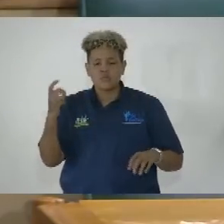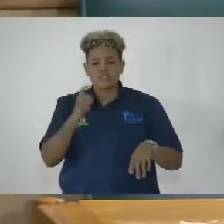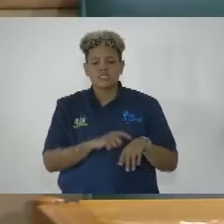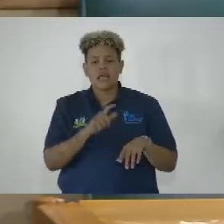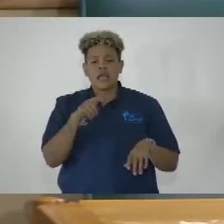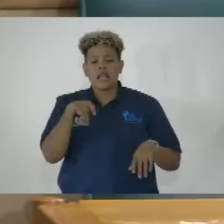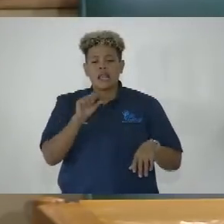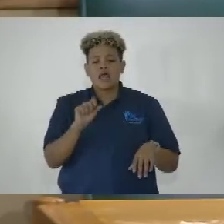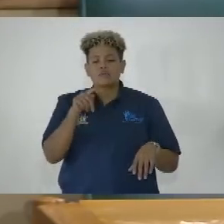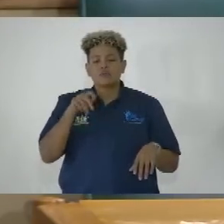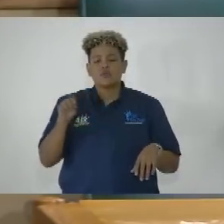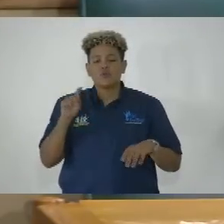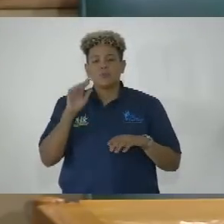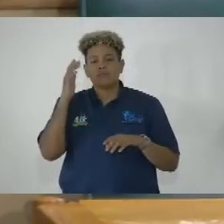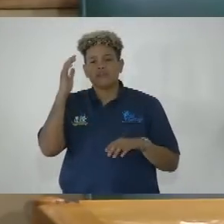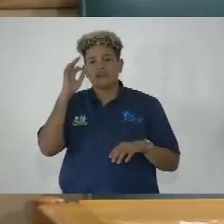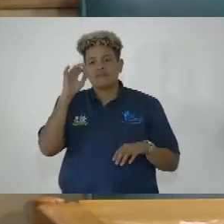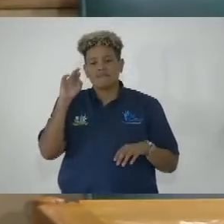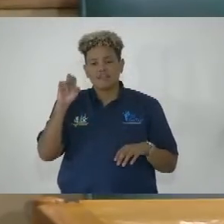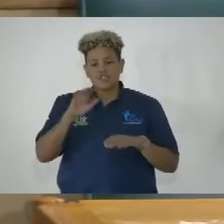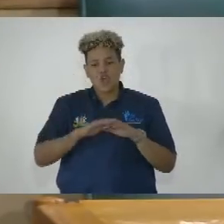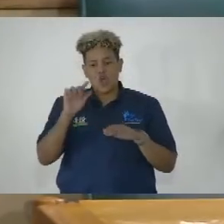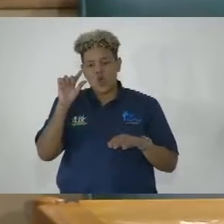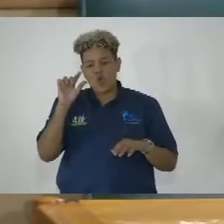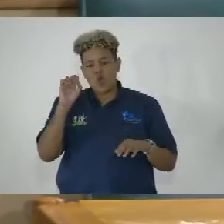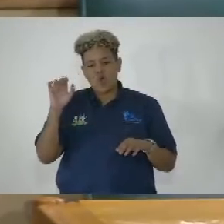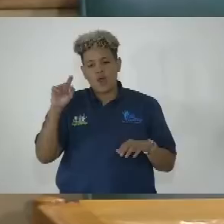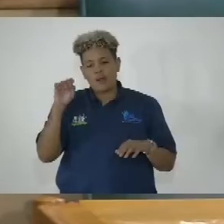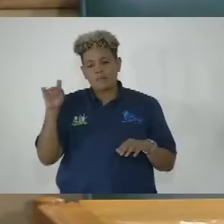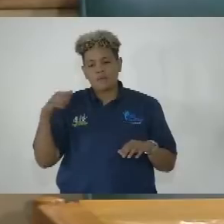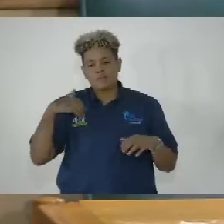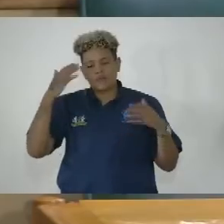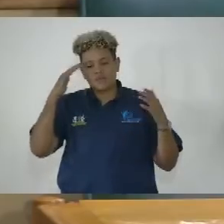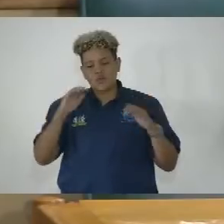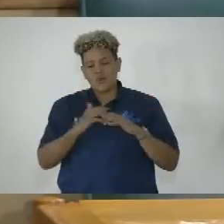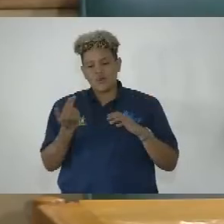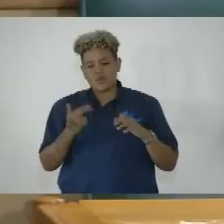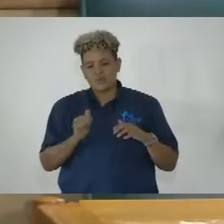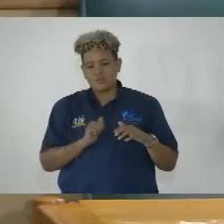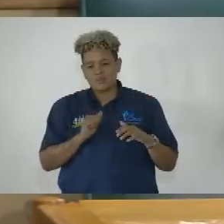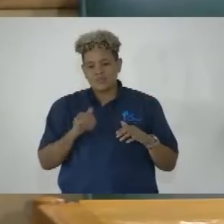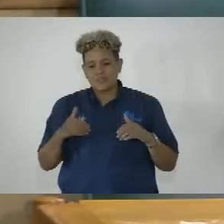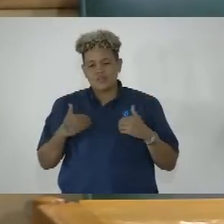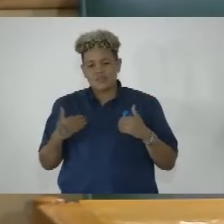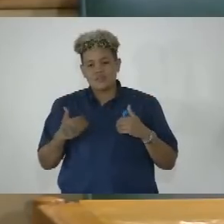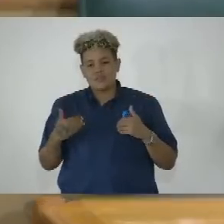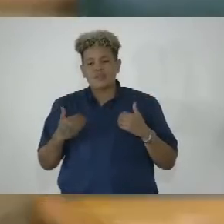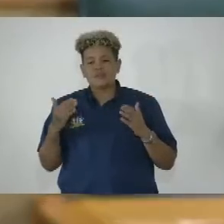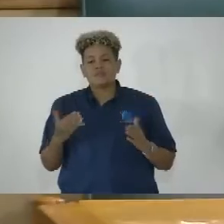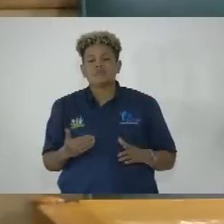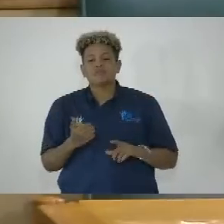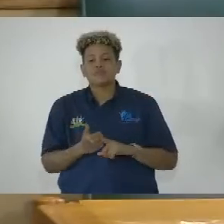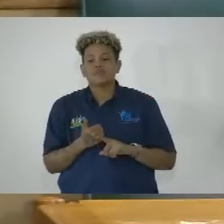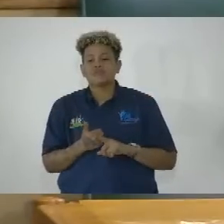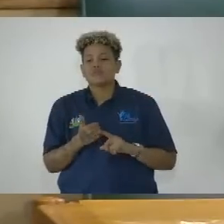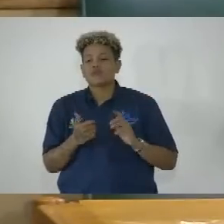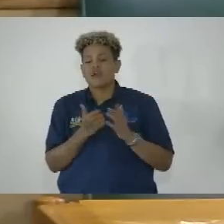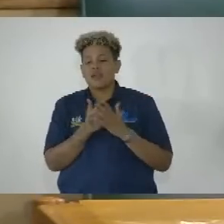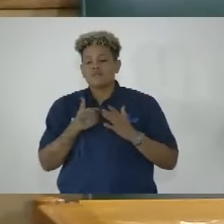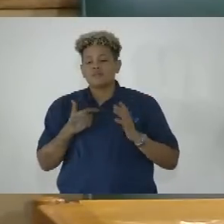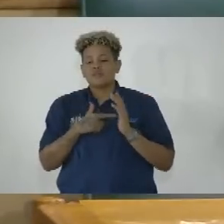loop feature on Google Maps. I don't even know how to use it myself, but a younger person should help